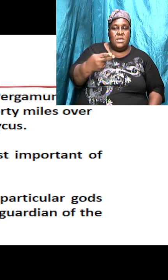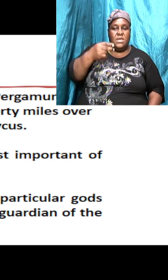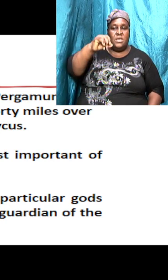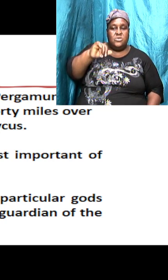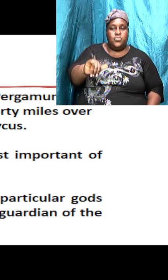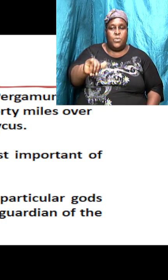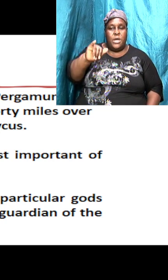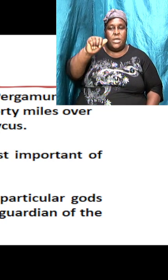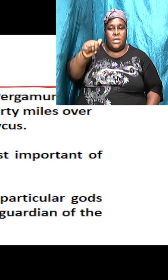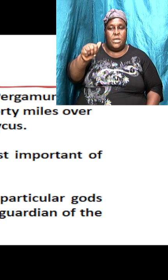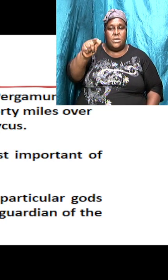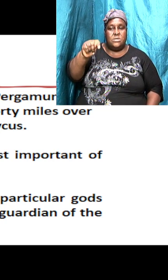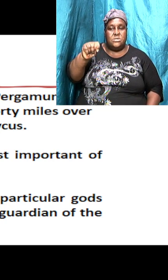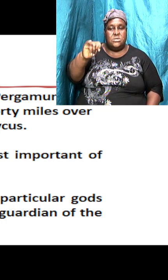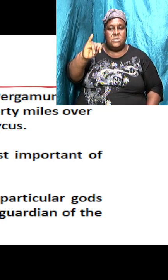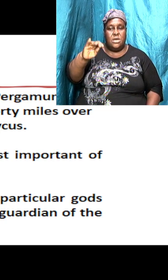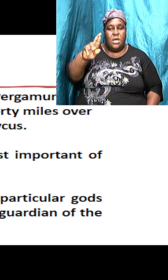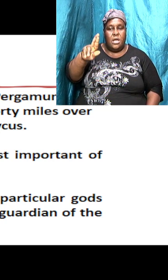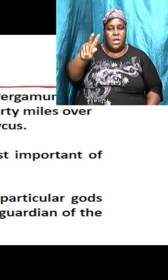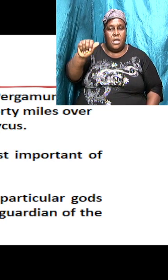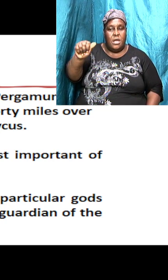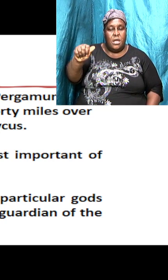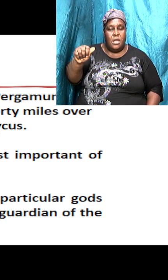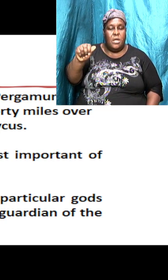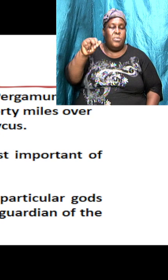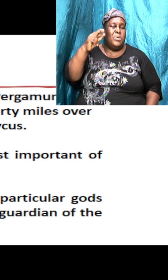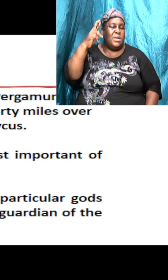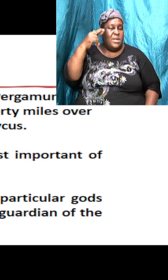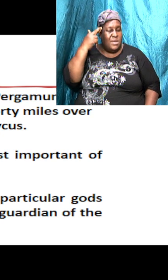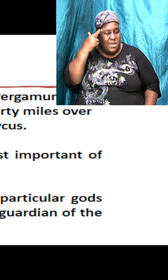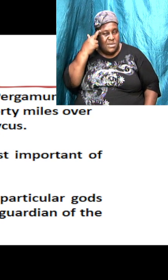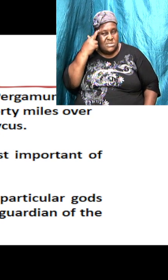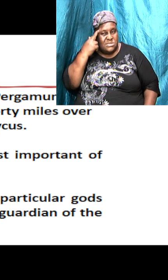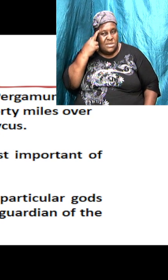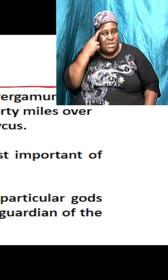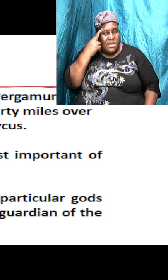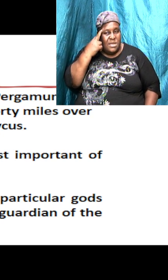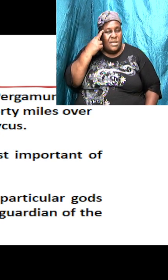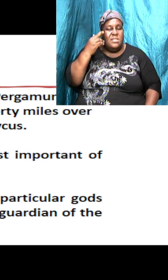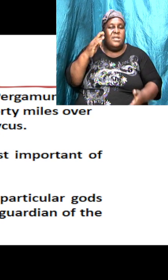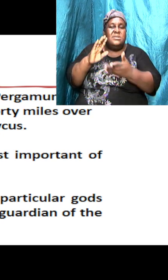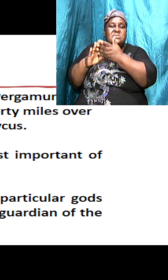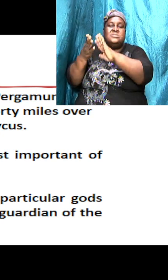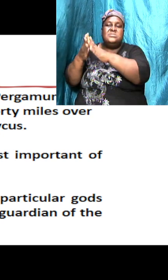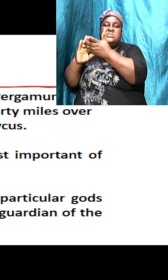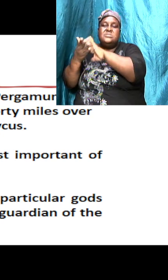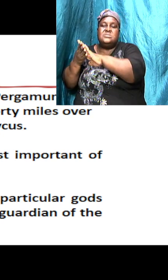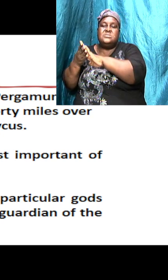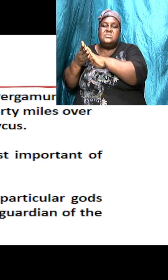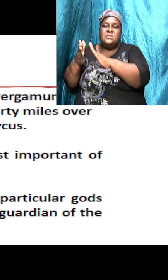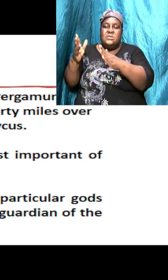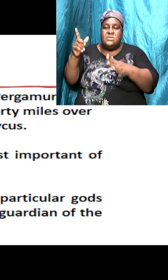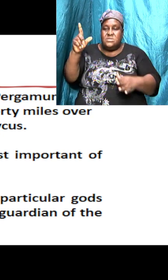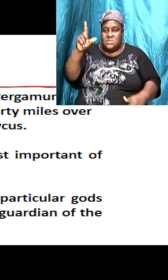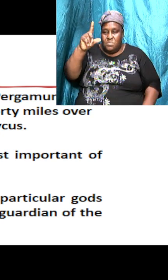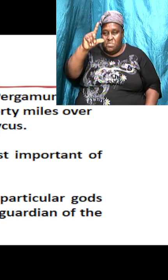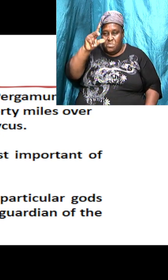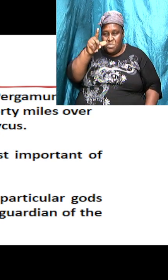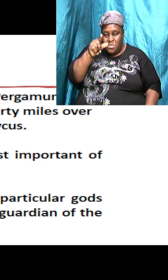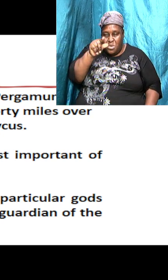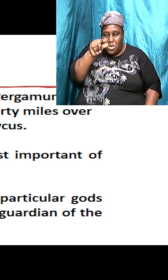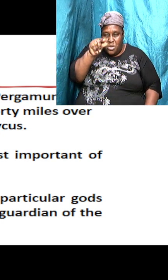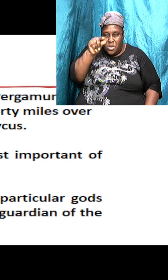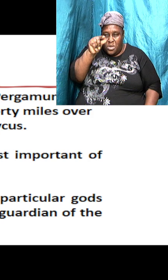we will do the same. And we recognize that Thyatira was the smallest